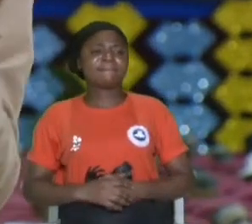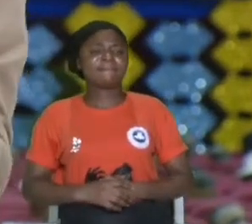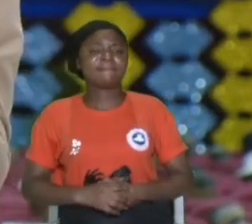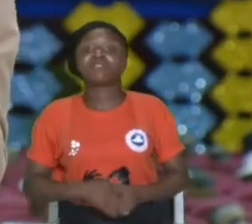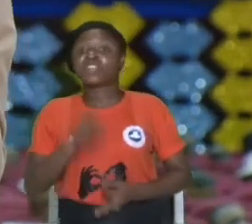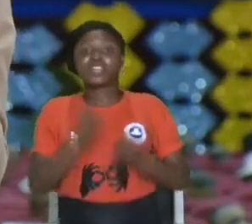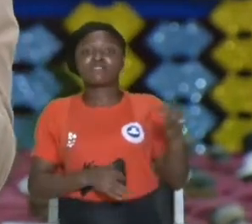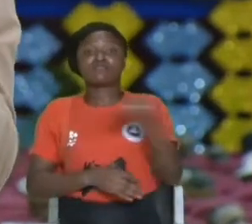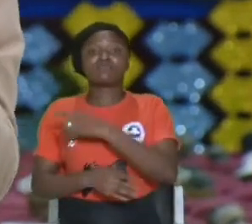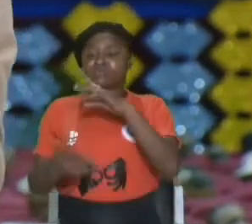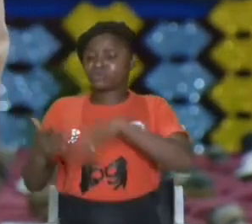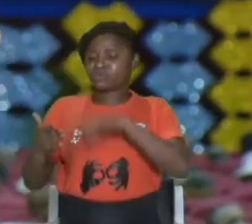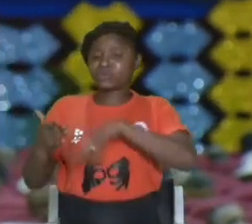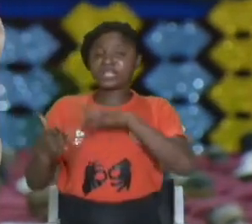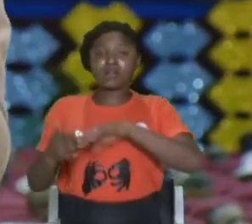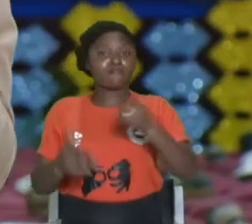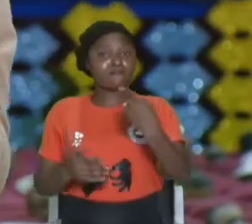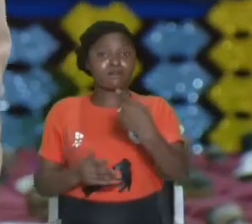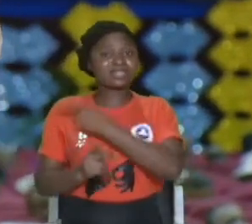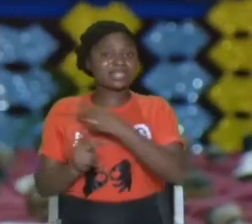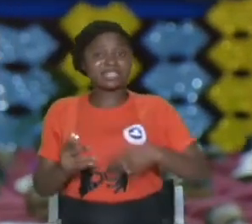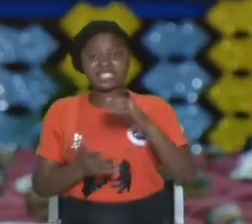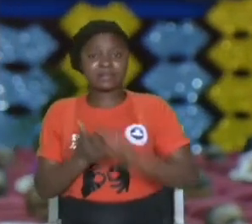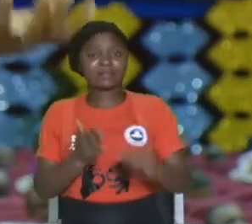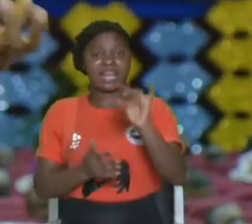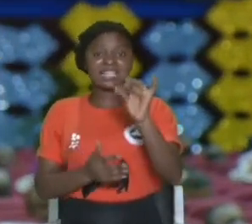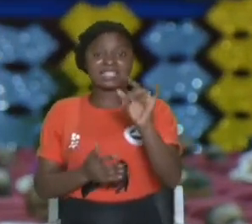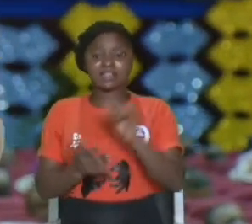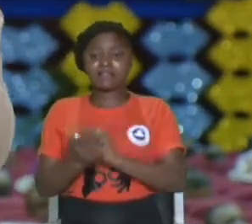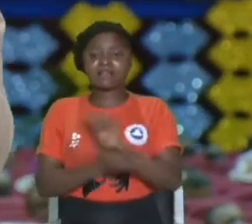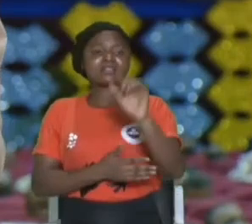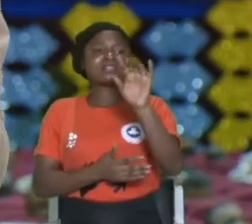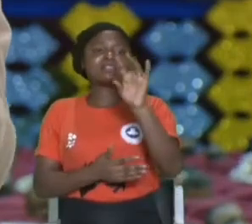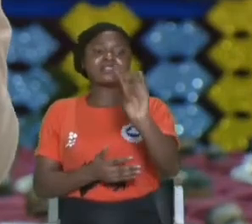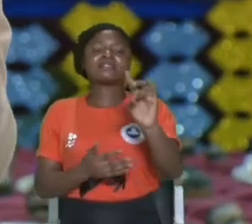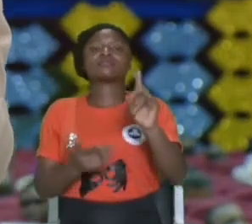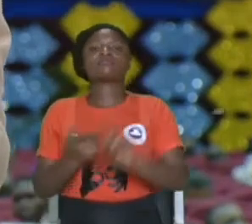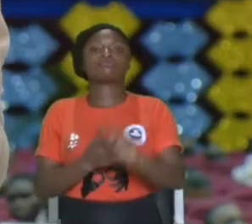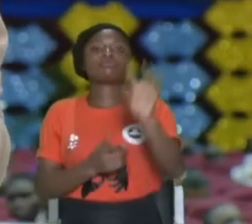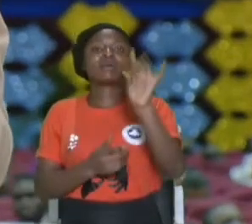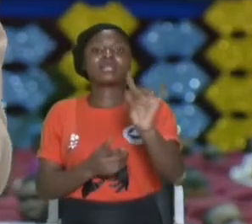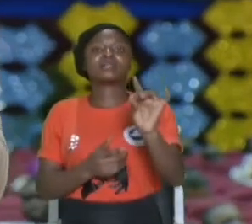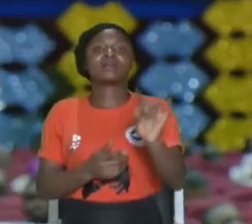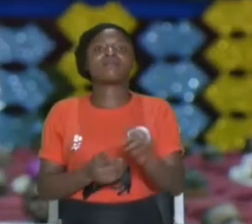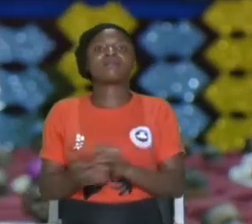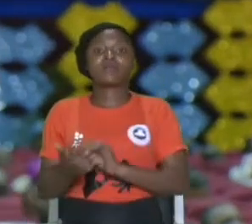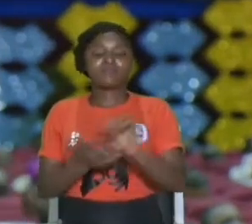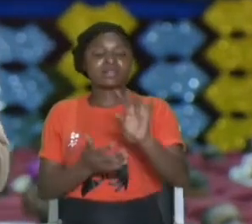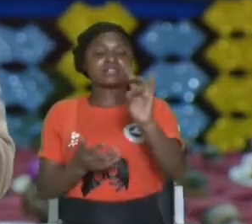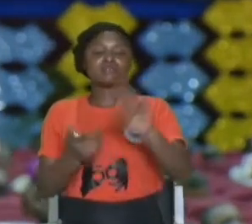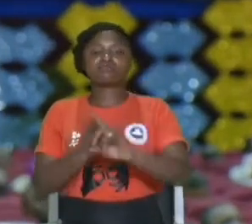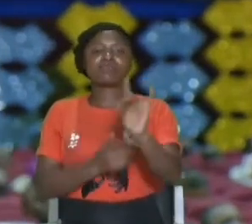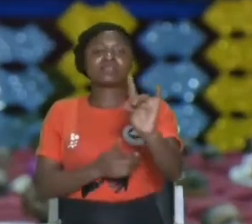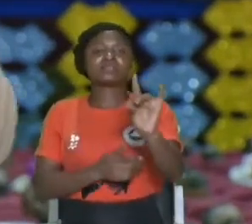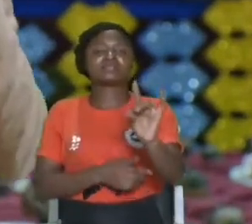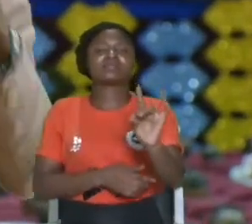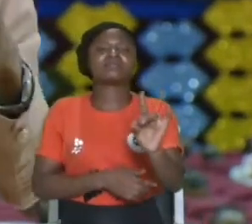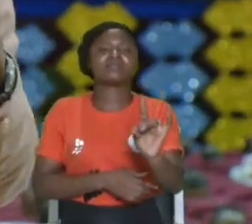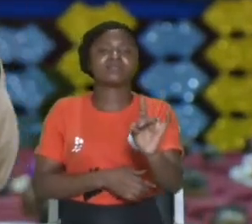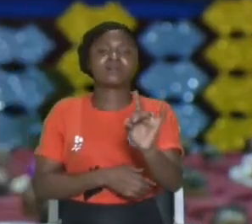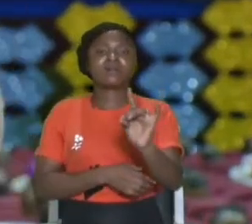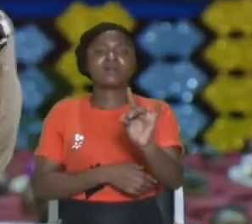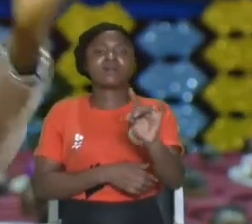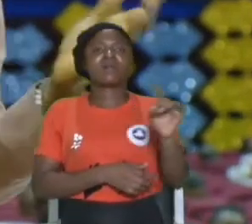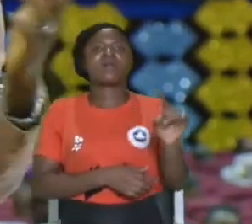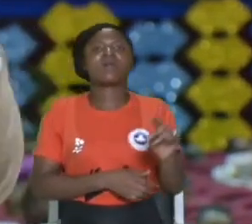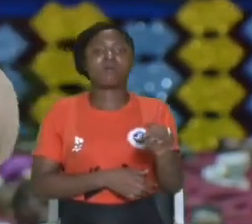If you read 1 Kings chapter 18 from verse 7 to 8, 1 Kings 18 from verse 7 to 8,